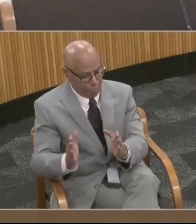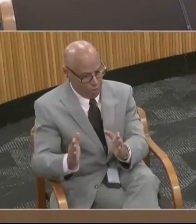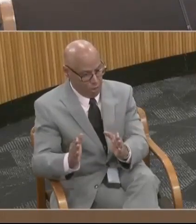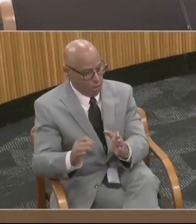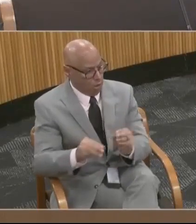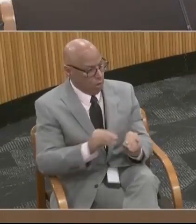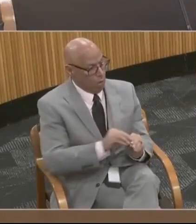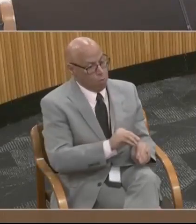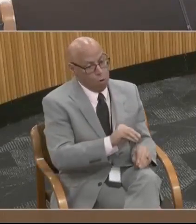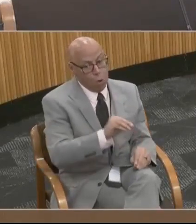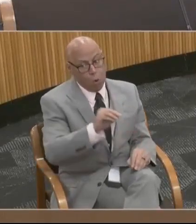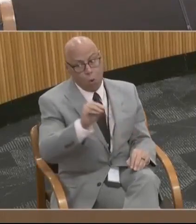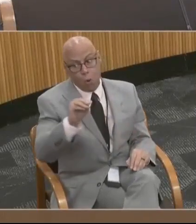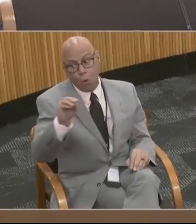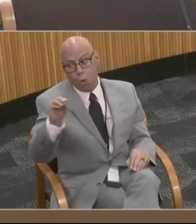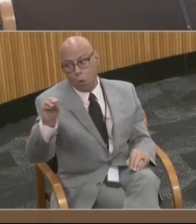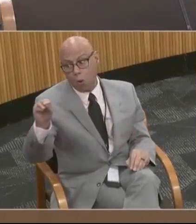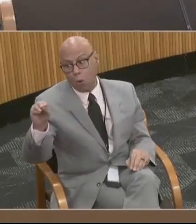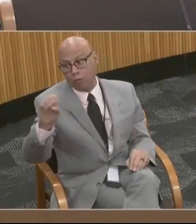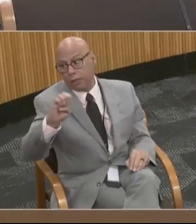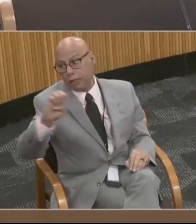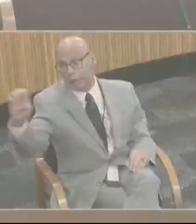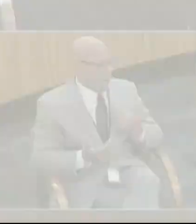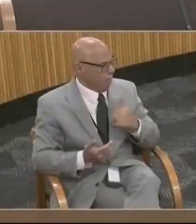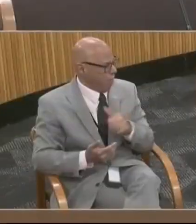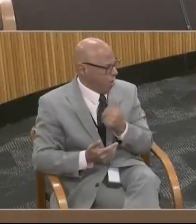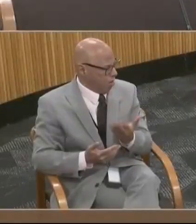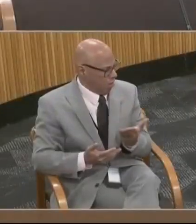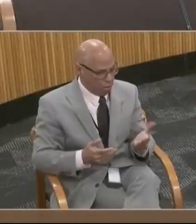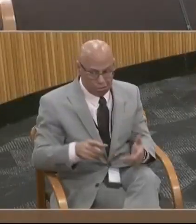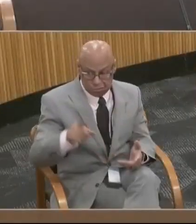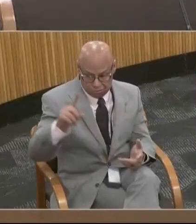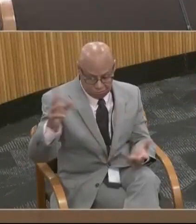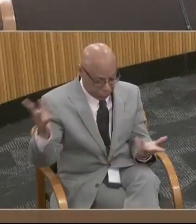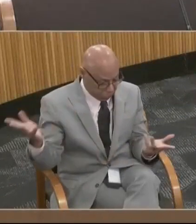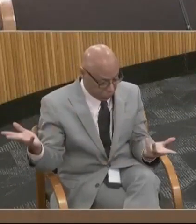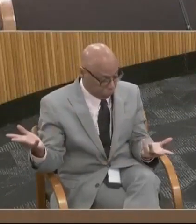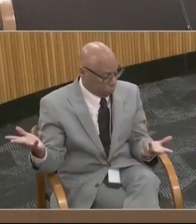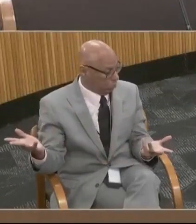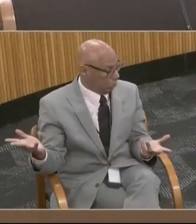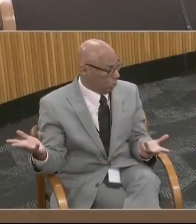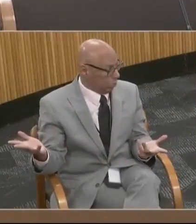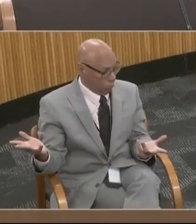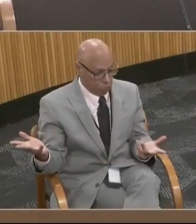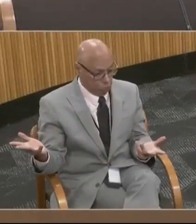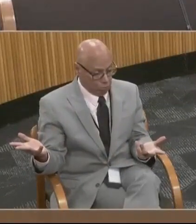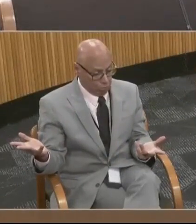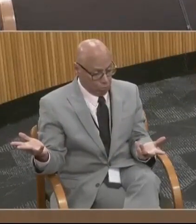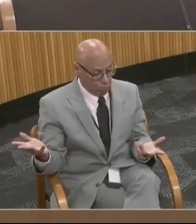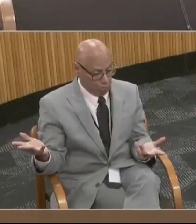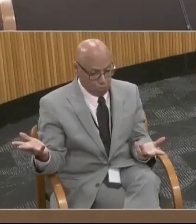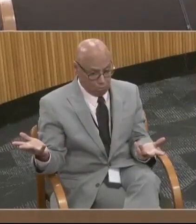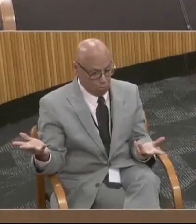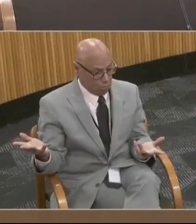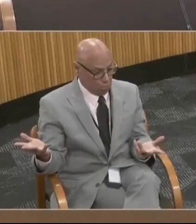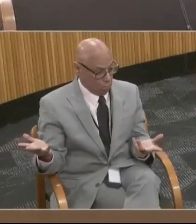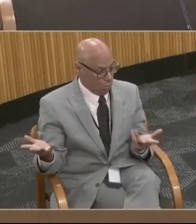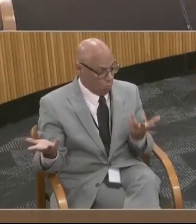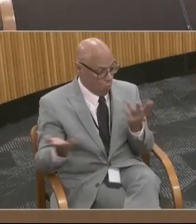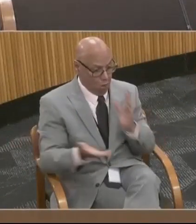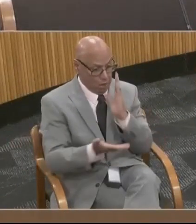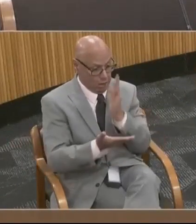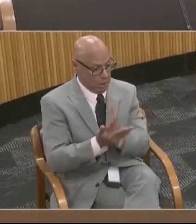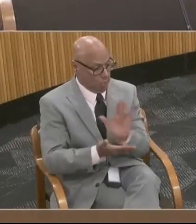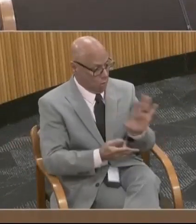far eastern, southern states. And so I don't want to stop